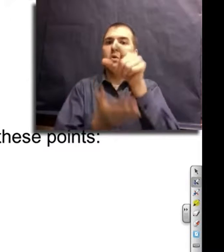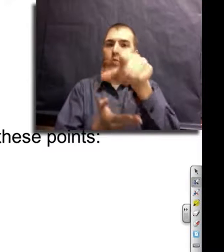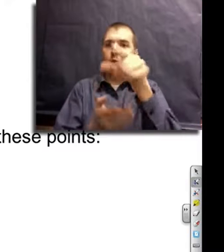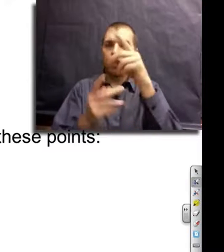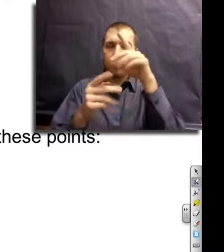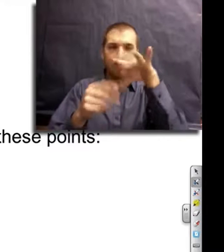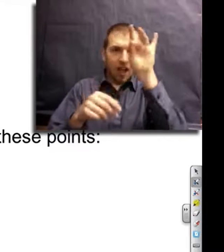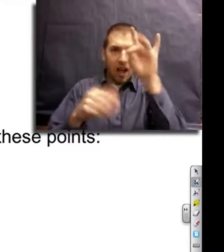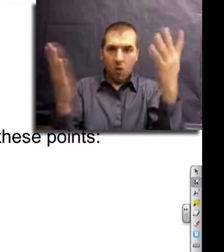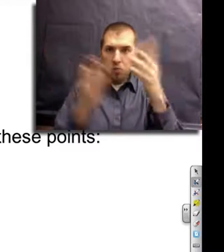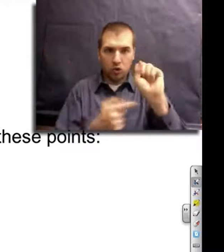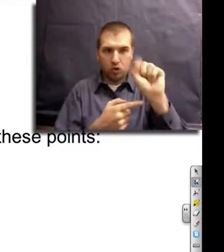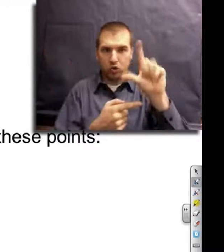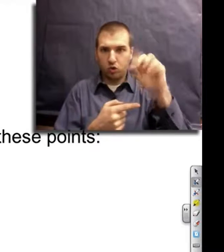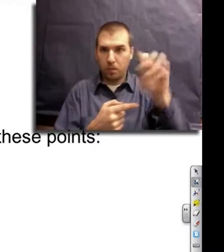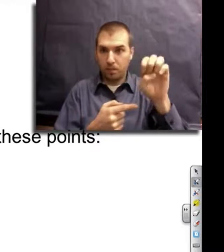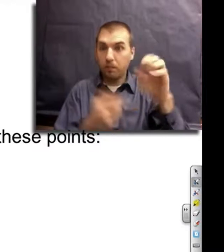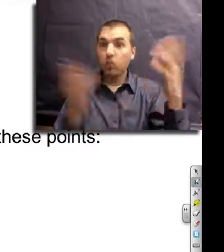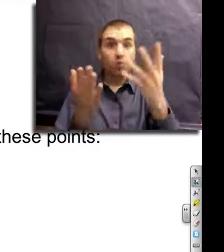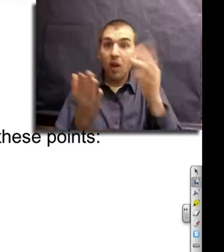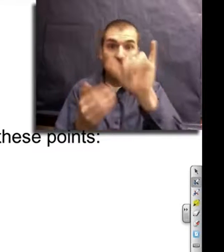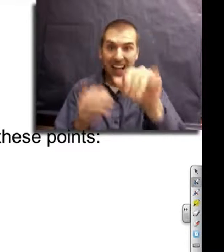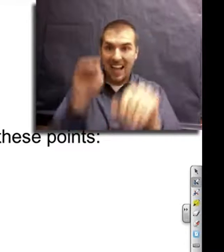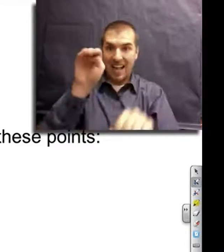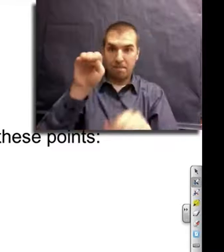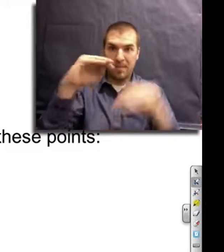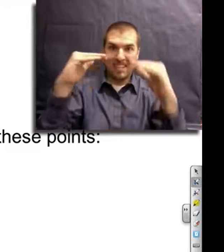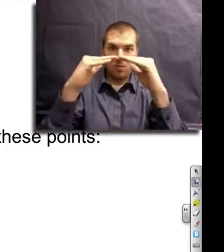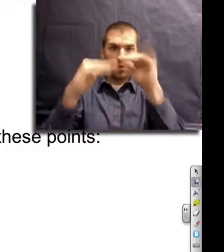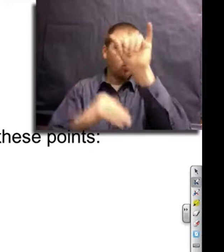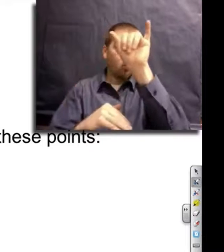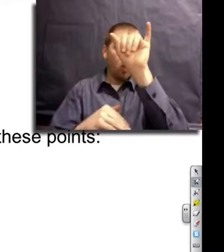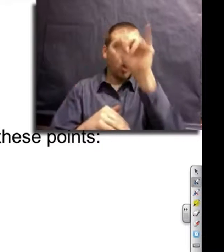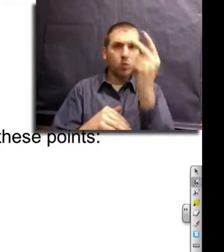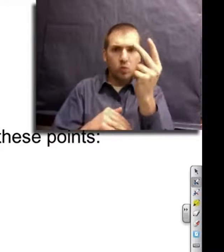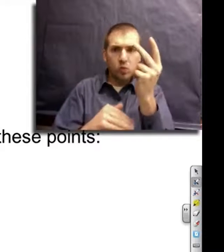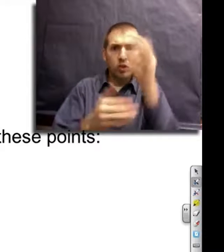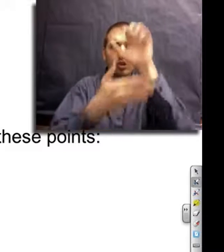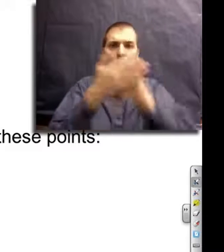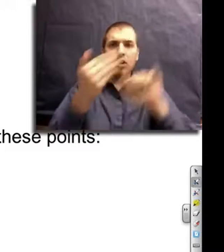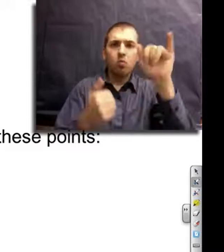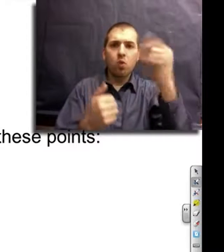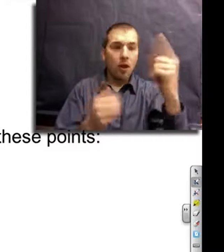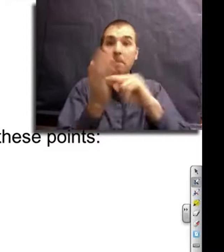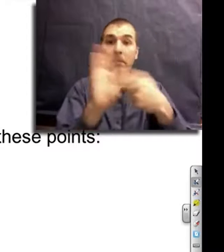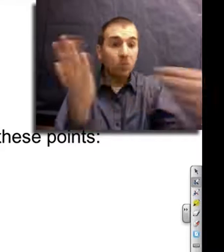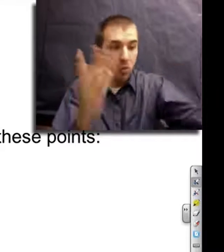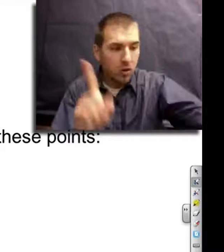equation to help figure that out, to help figure out your slope. So it's m